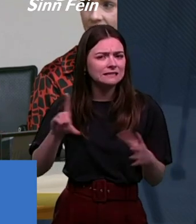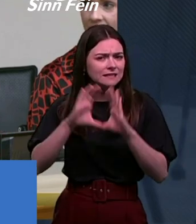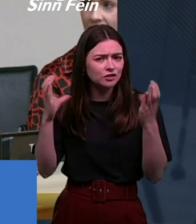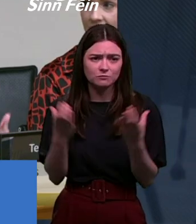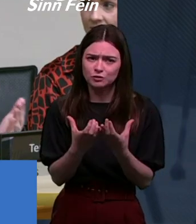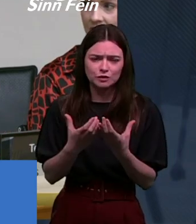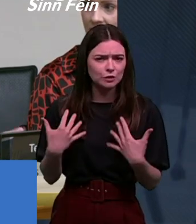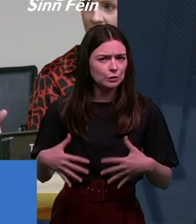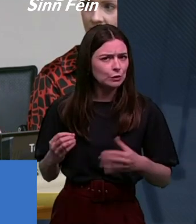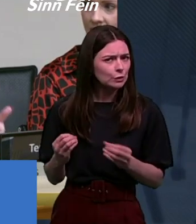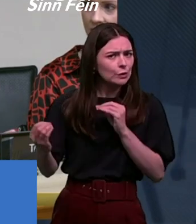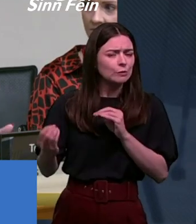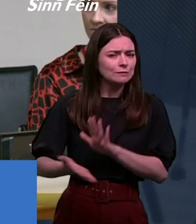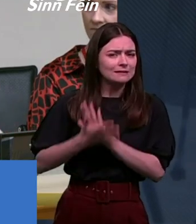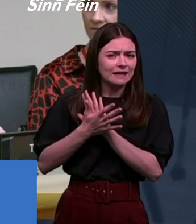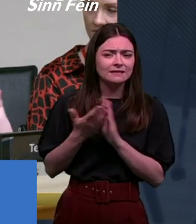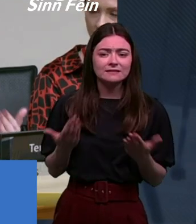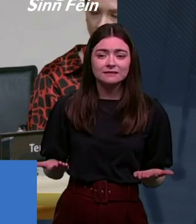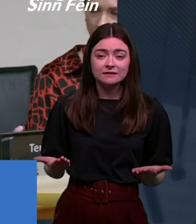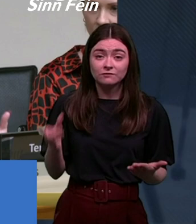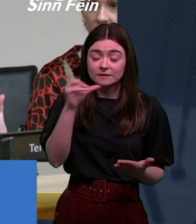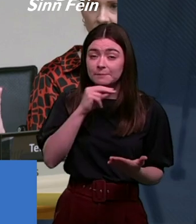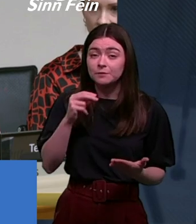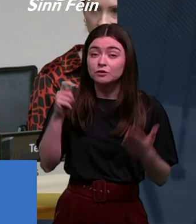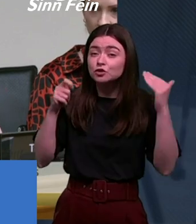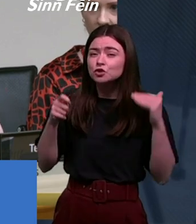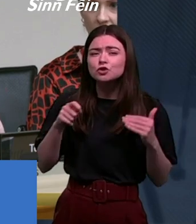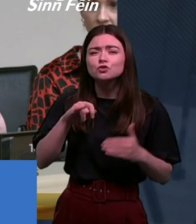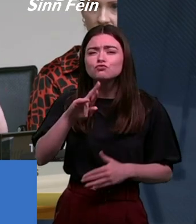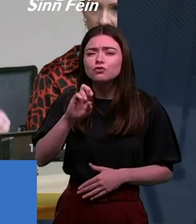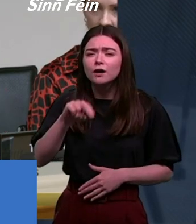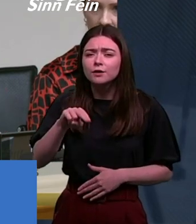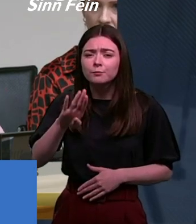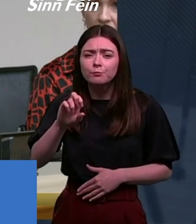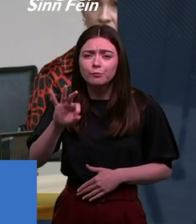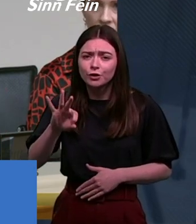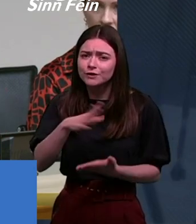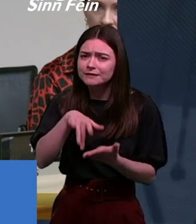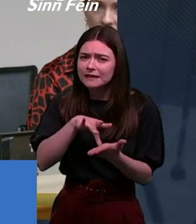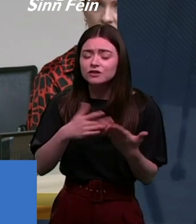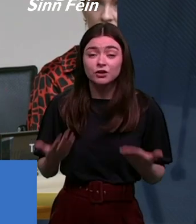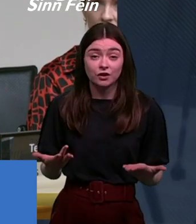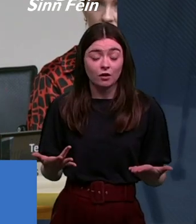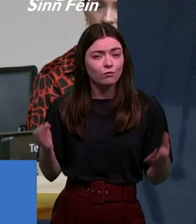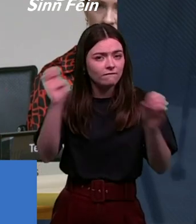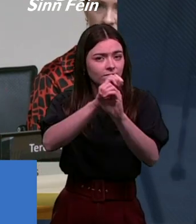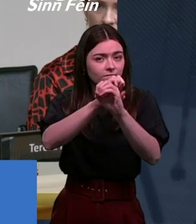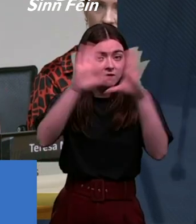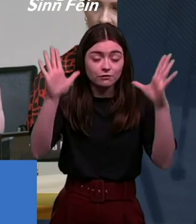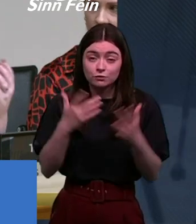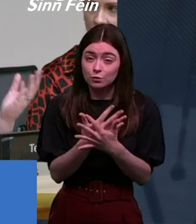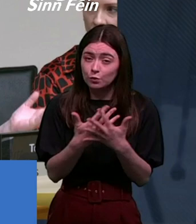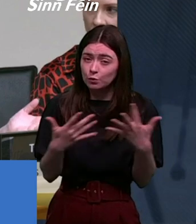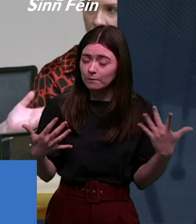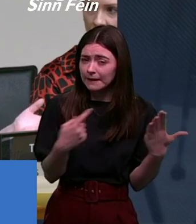come out against, for example, the Judge Rottenberg Centre, etc. And we are making it very, very clear through many